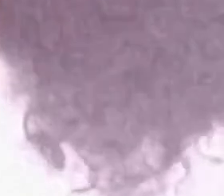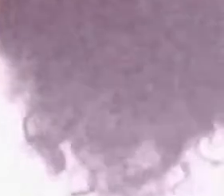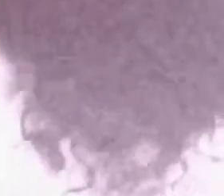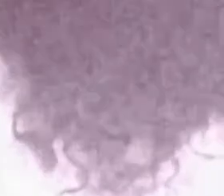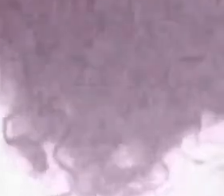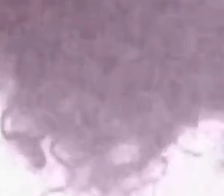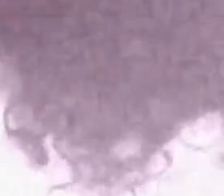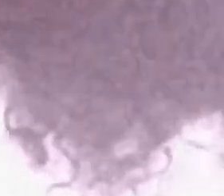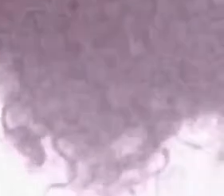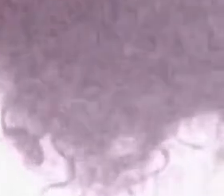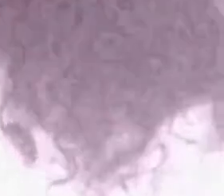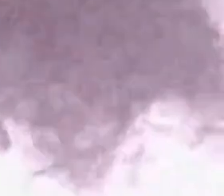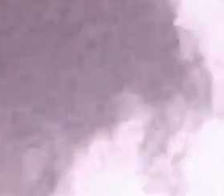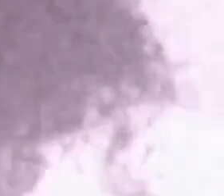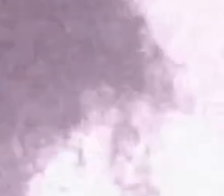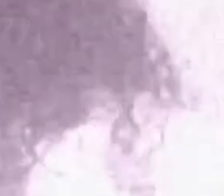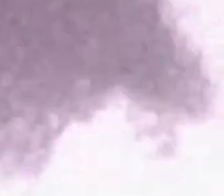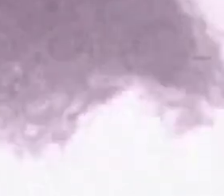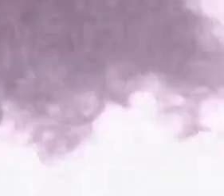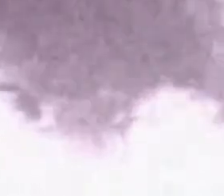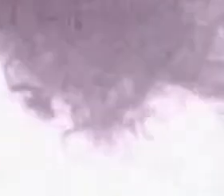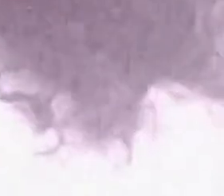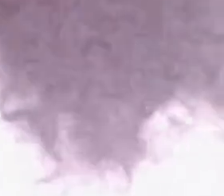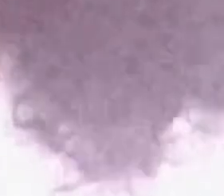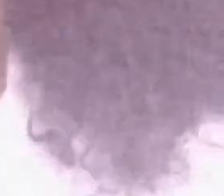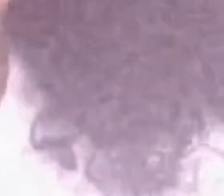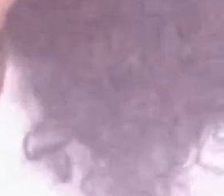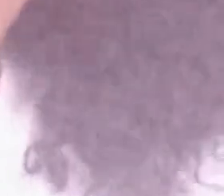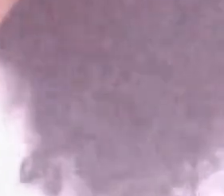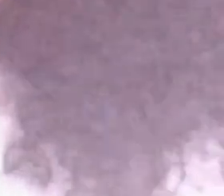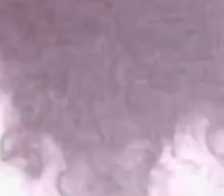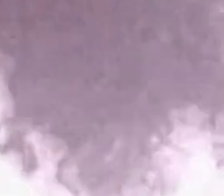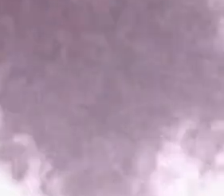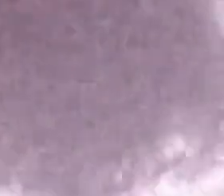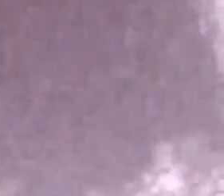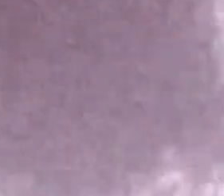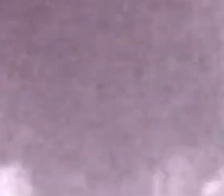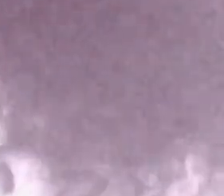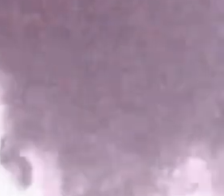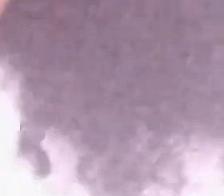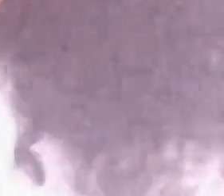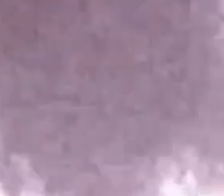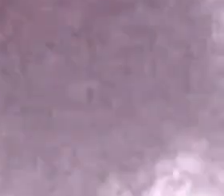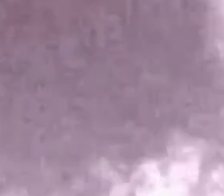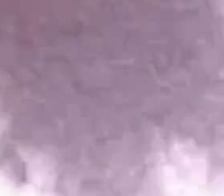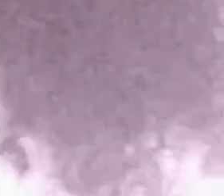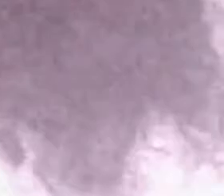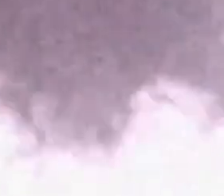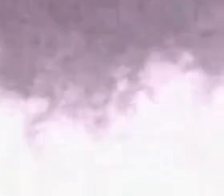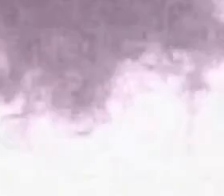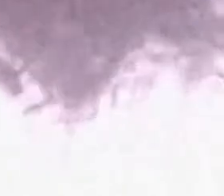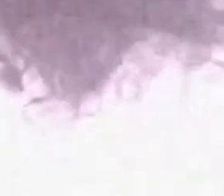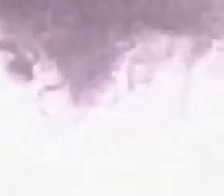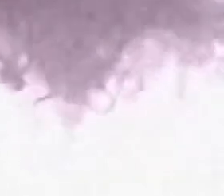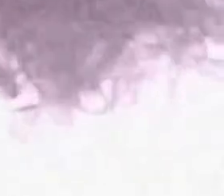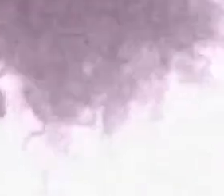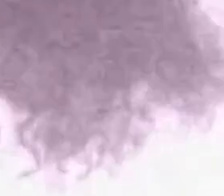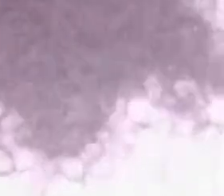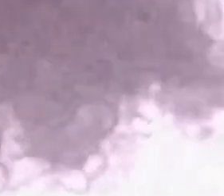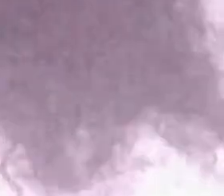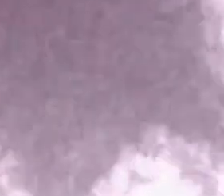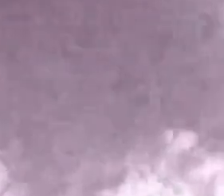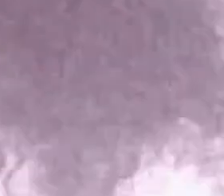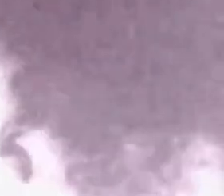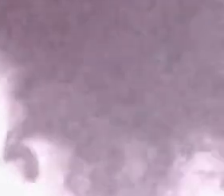I oftentimes took to books and I used to read a whole bunch because my brothers used to always be on the TV playing a game. And I was just like, you know